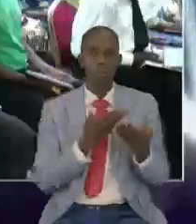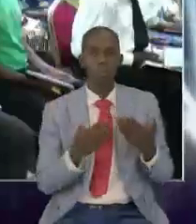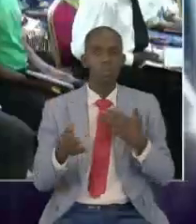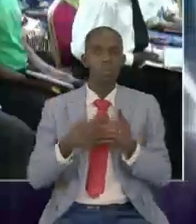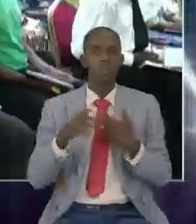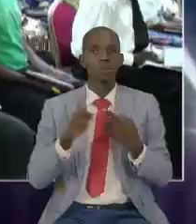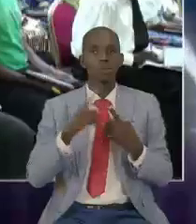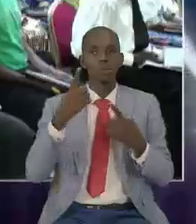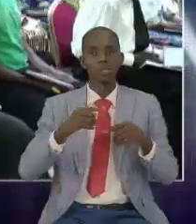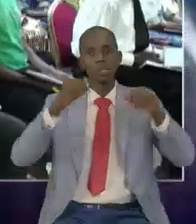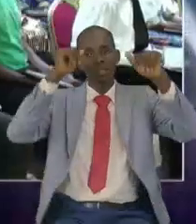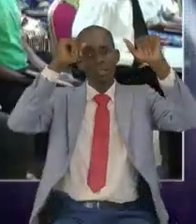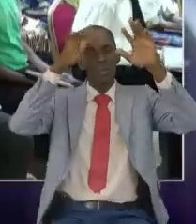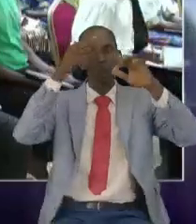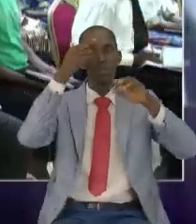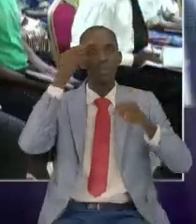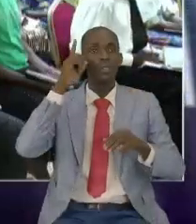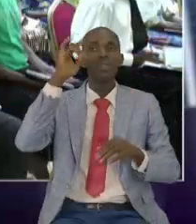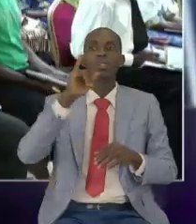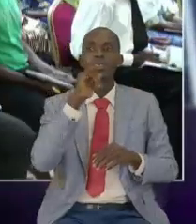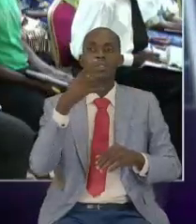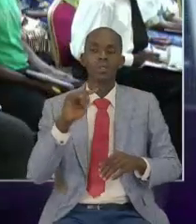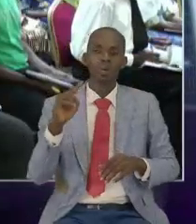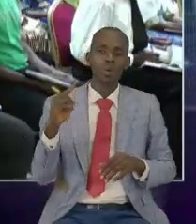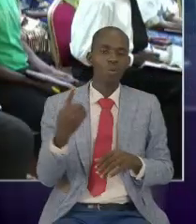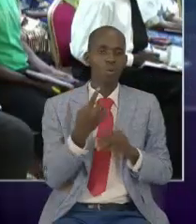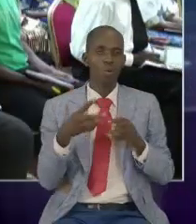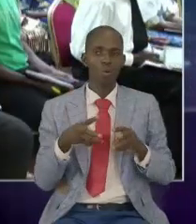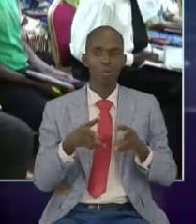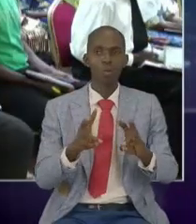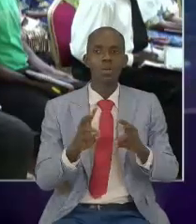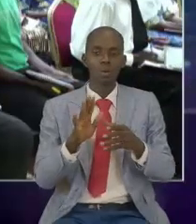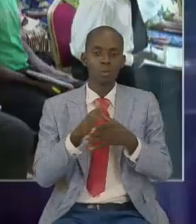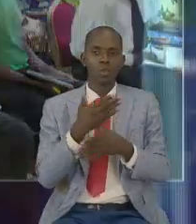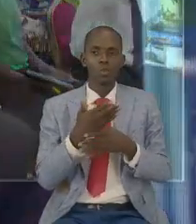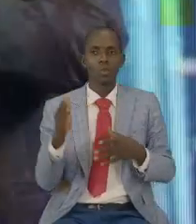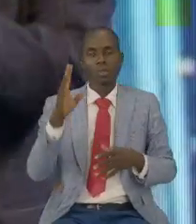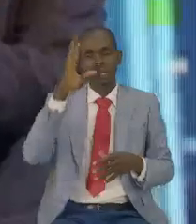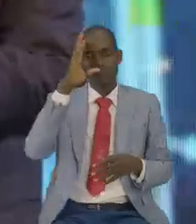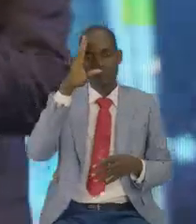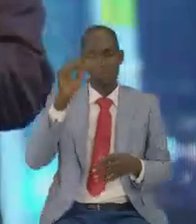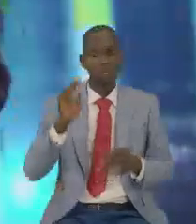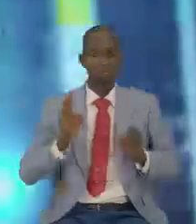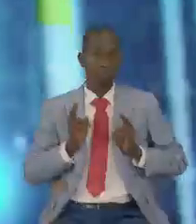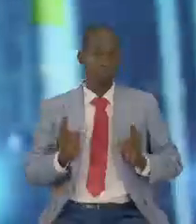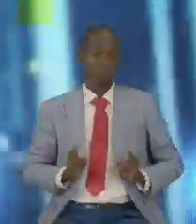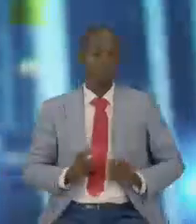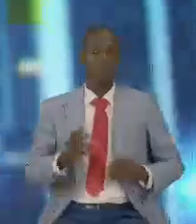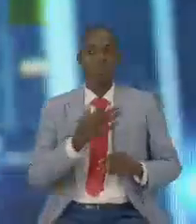link between humanity and the Heavenly Father.